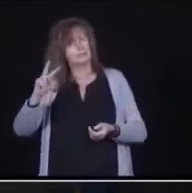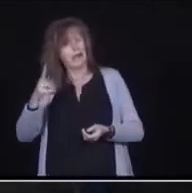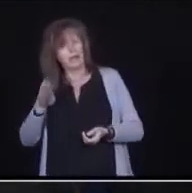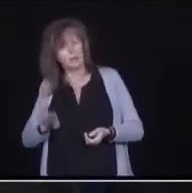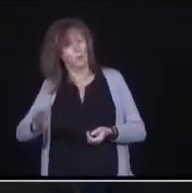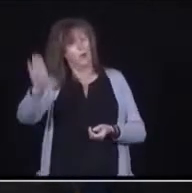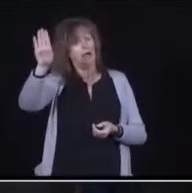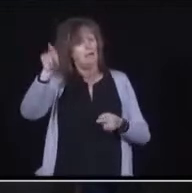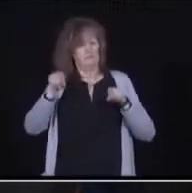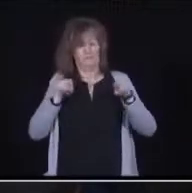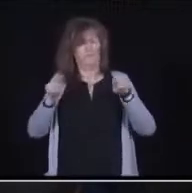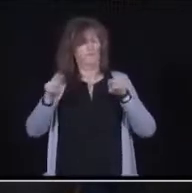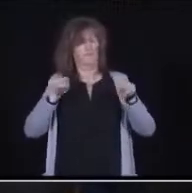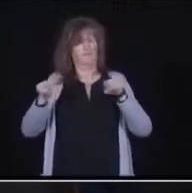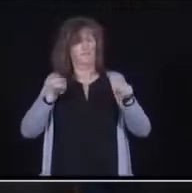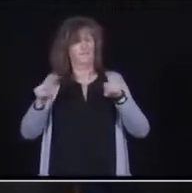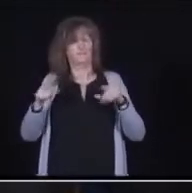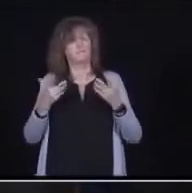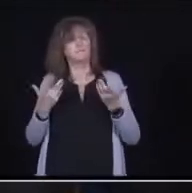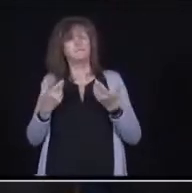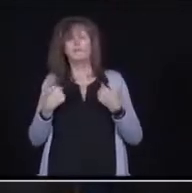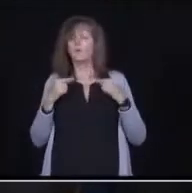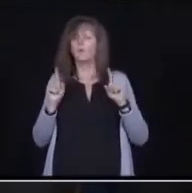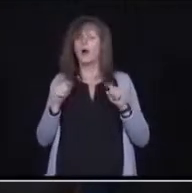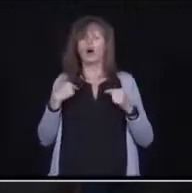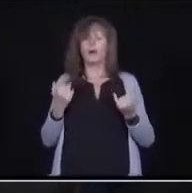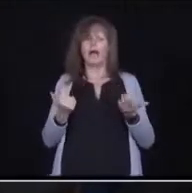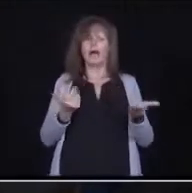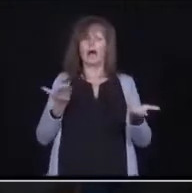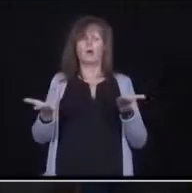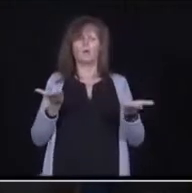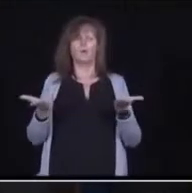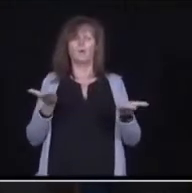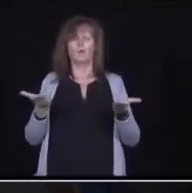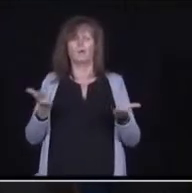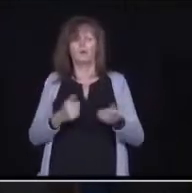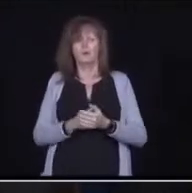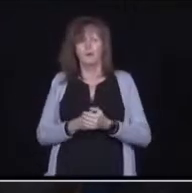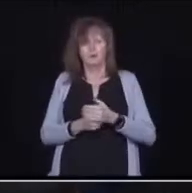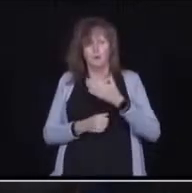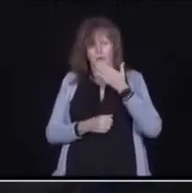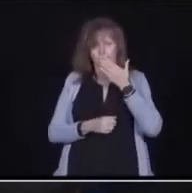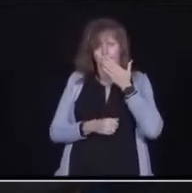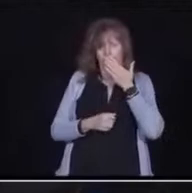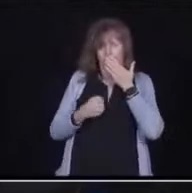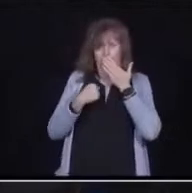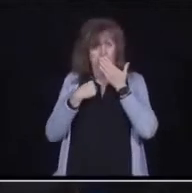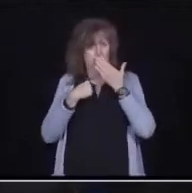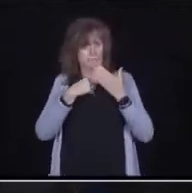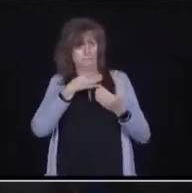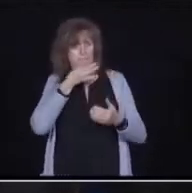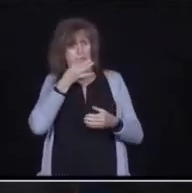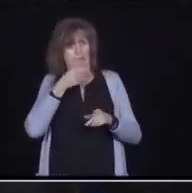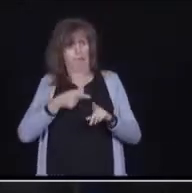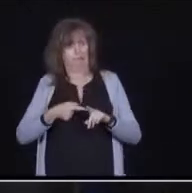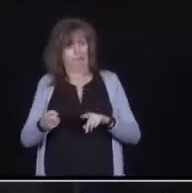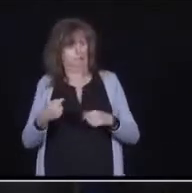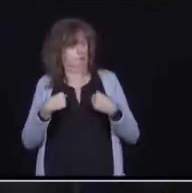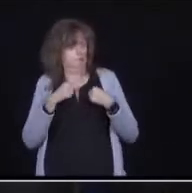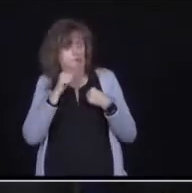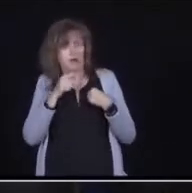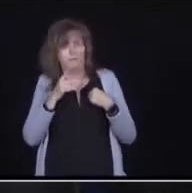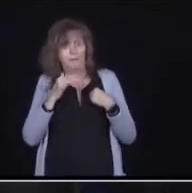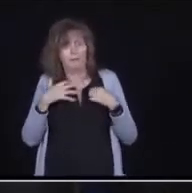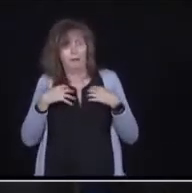be, it's a difficult question to answer and not specifically in my area of expertise as I'm not a public health physician. I think